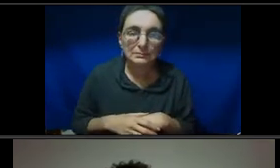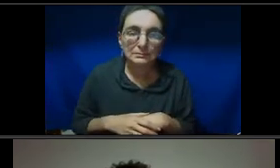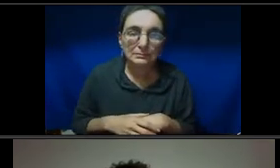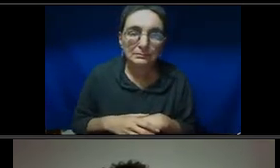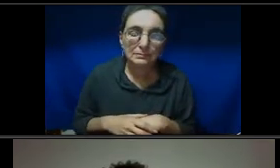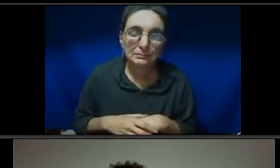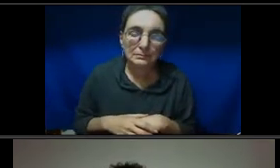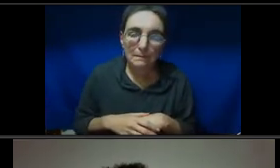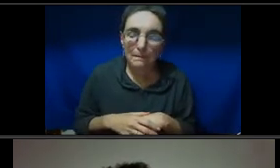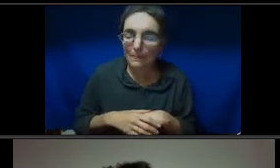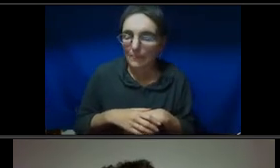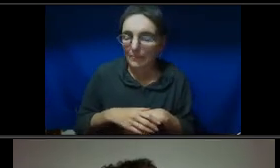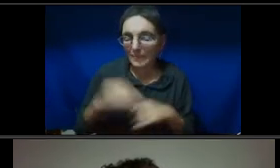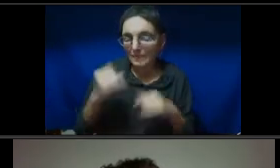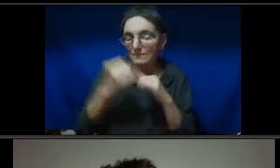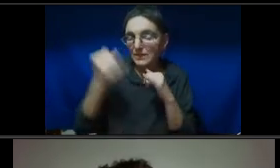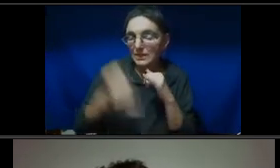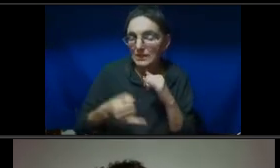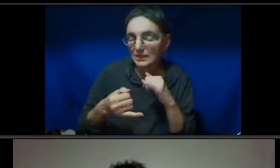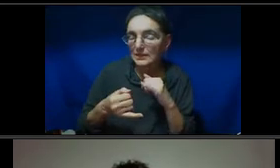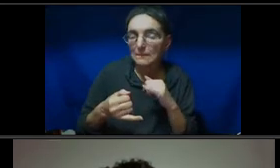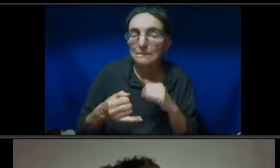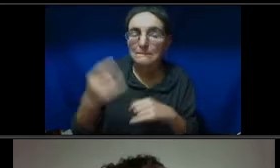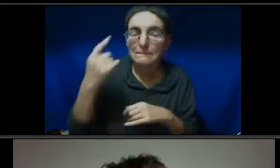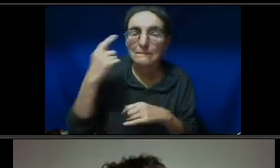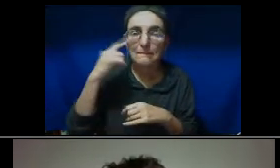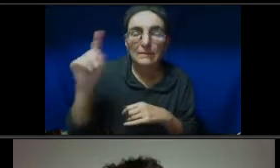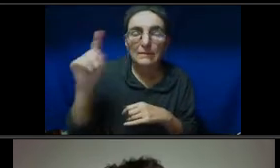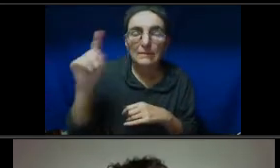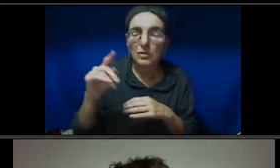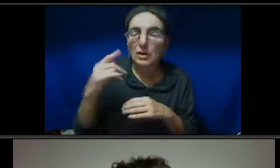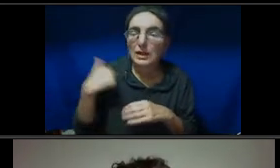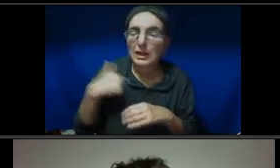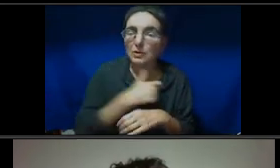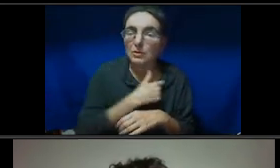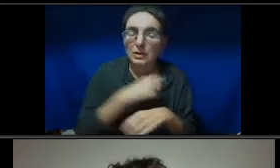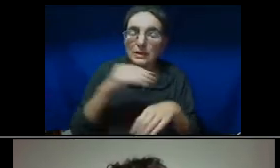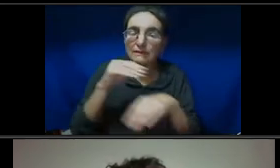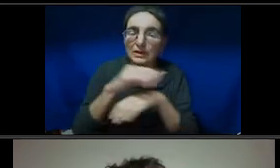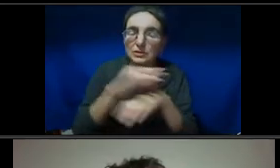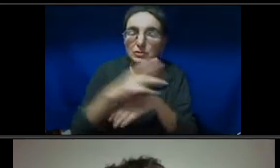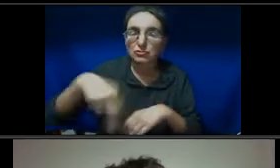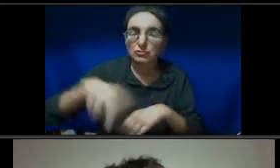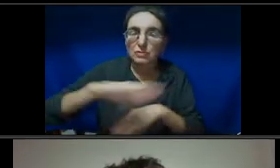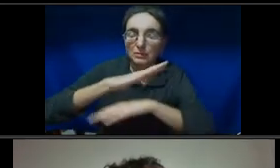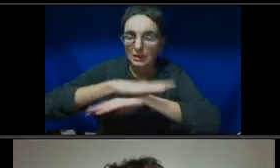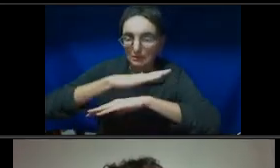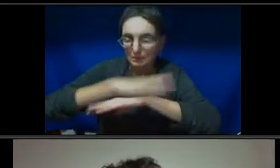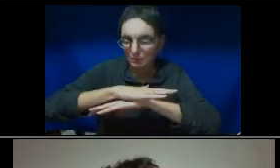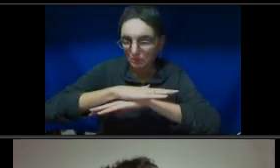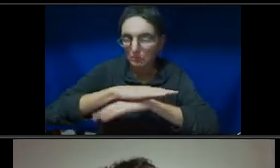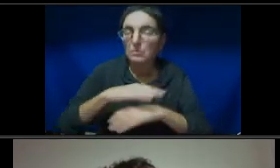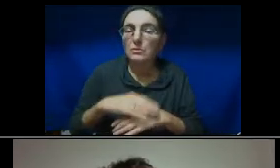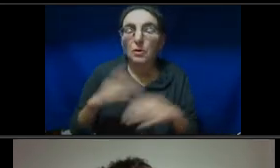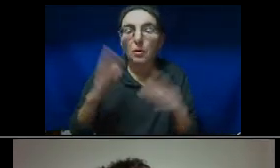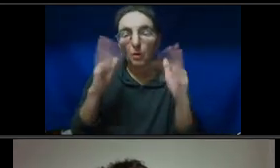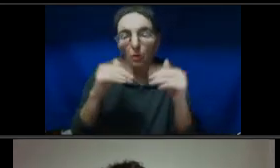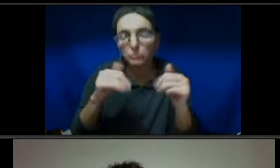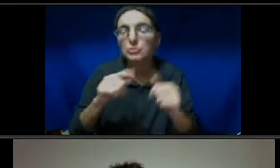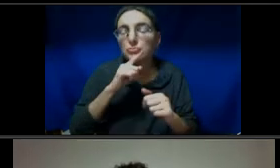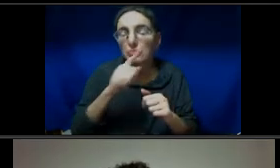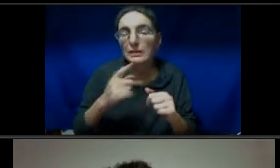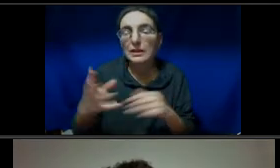And finally, for our advisory roundtable plan, the scope of it is to really incorporate